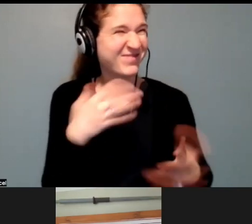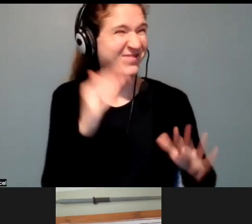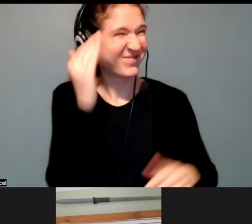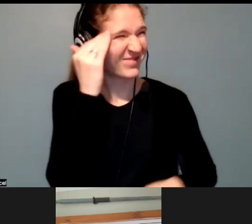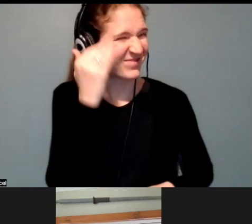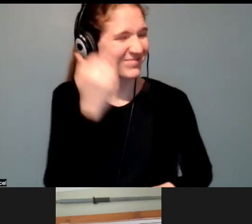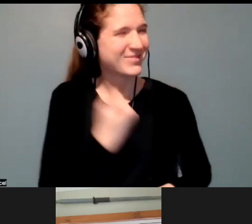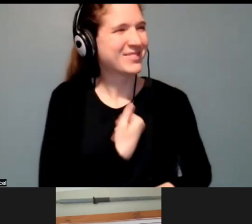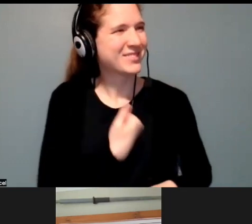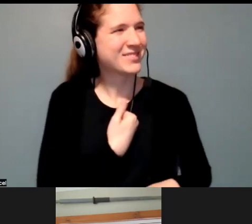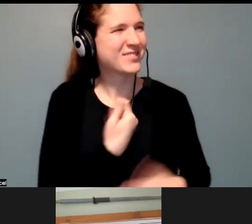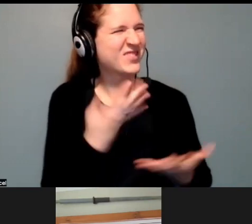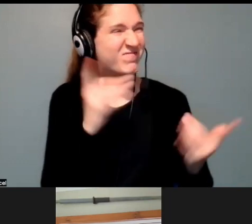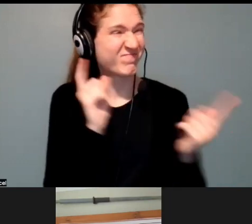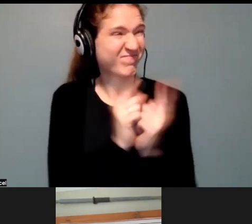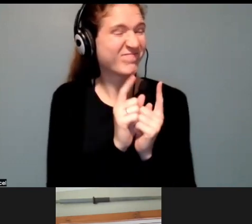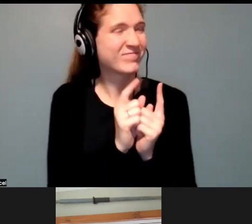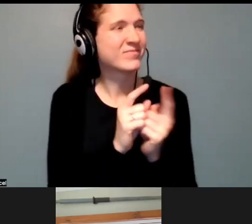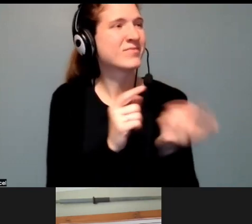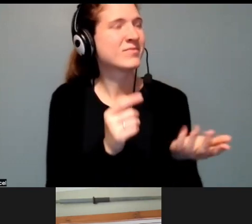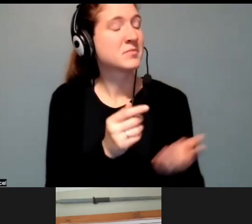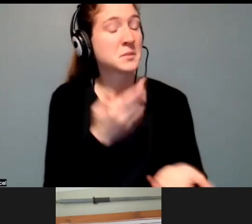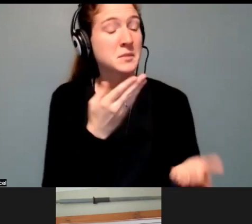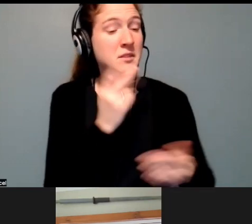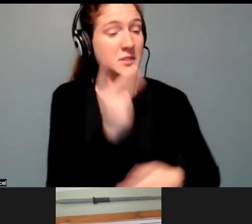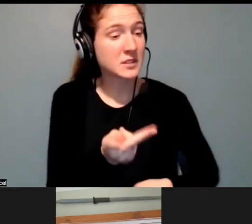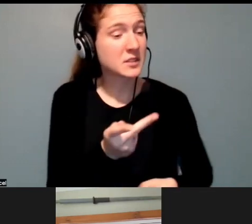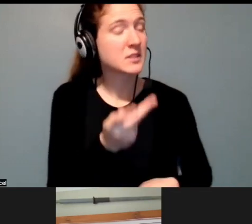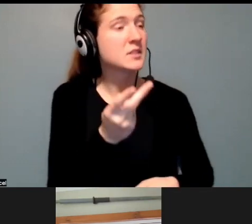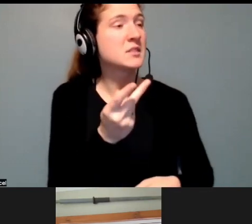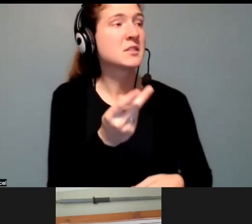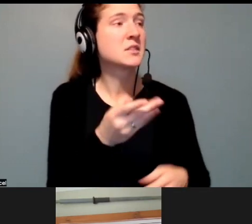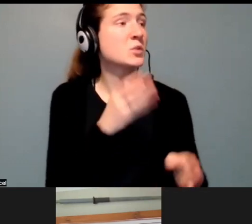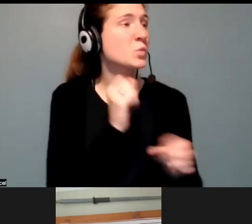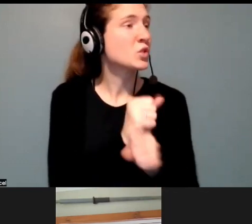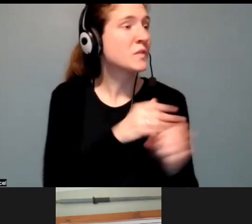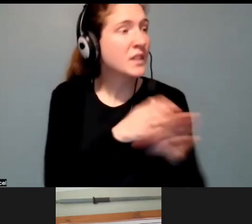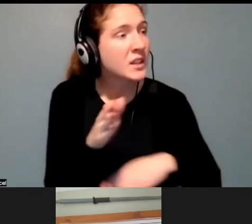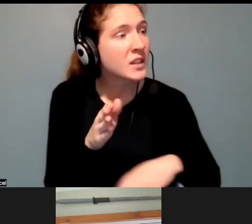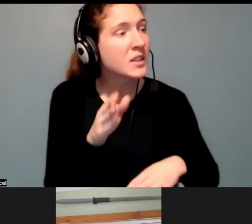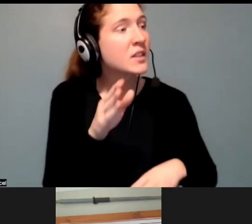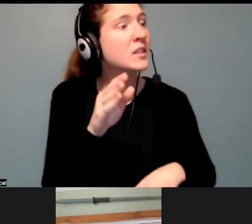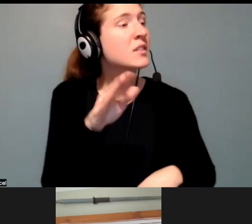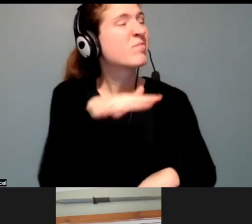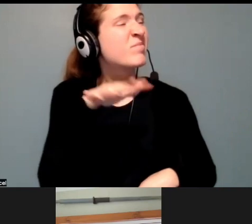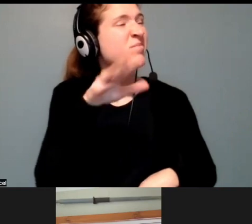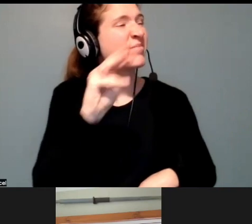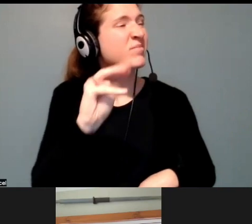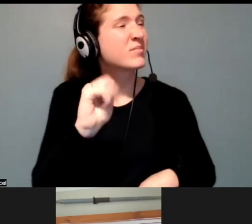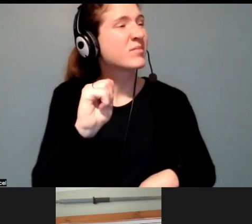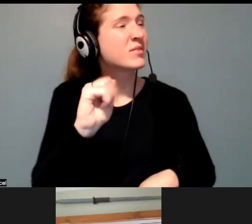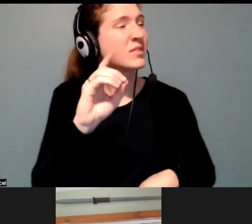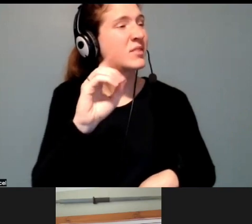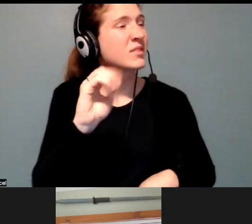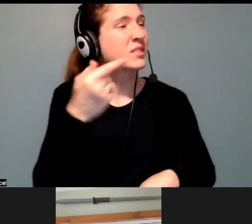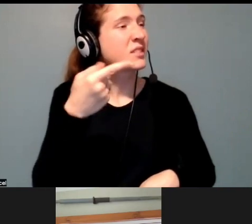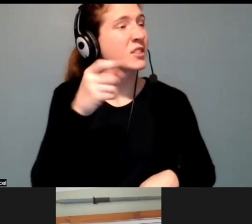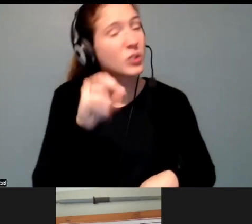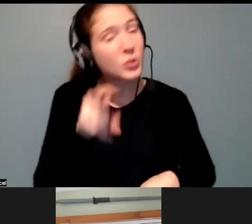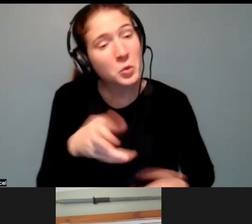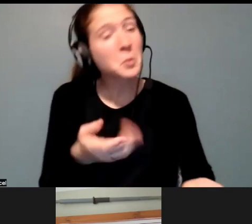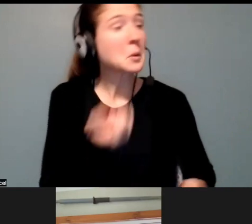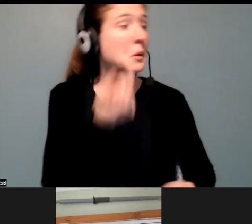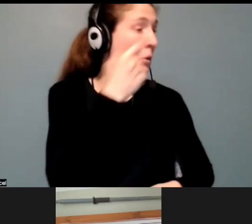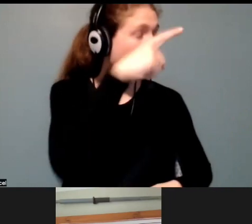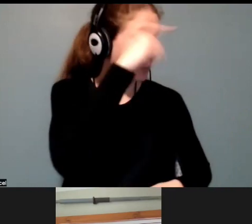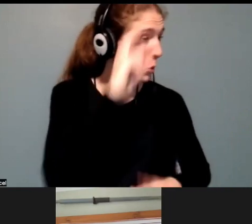individuals. Well, either I've seen them in the field, out in Madagascar, or I was in Belize this past summer, or they're